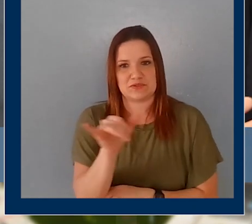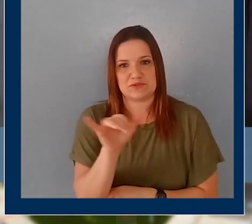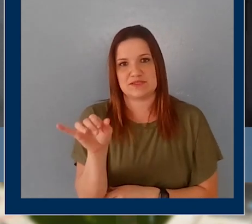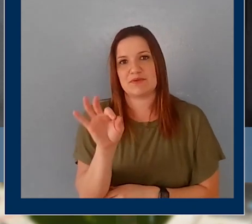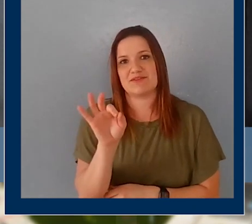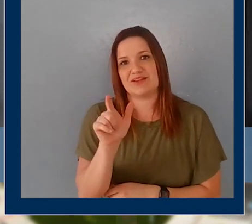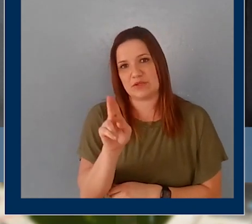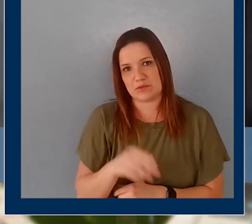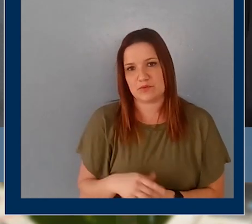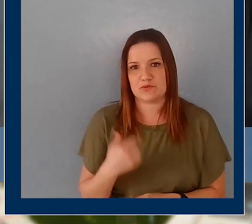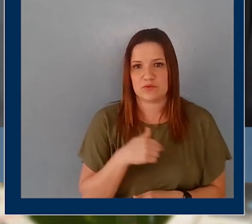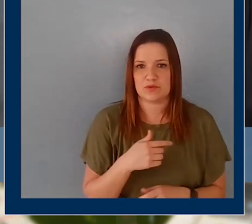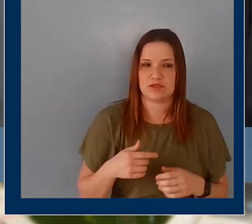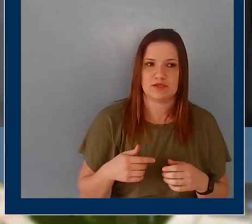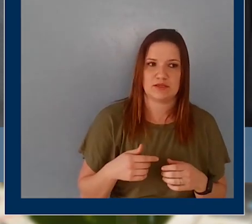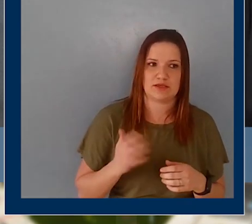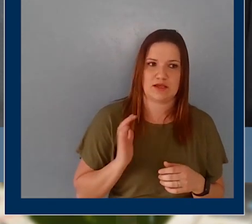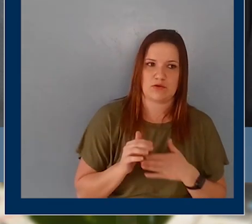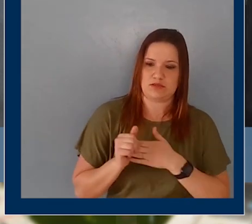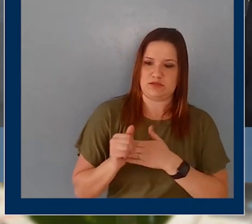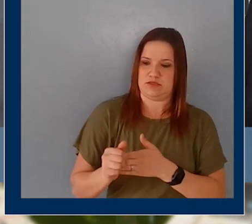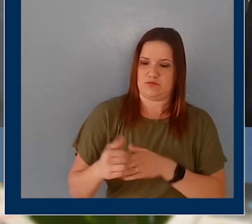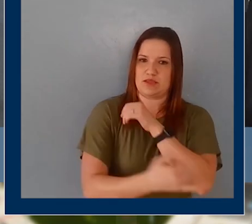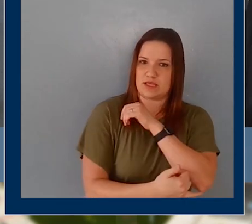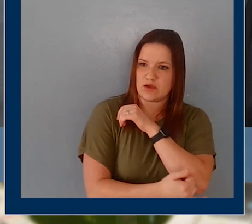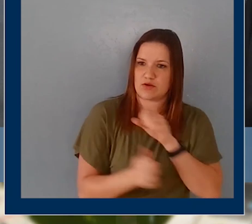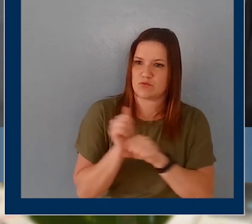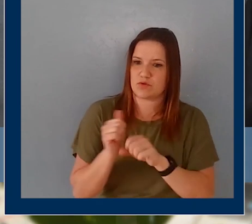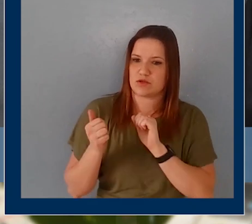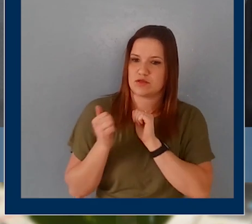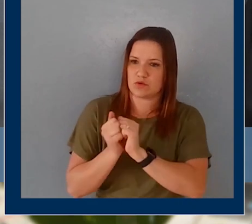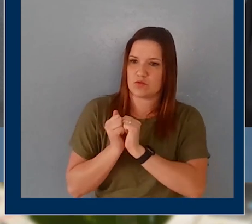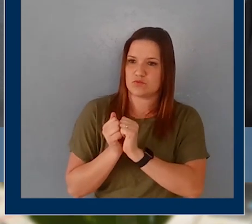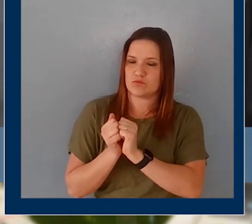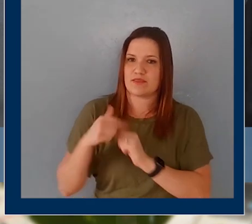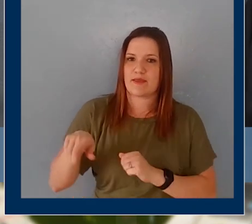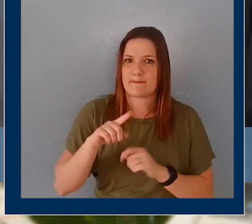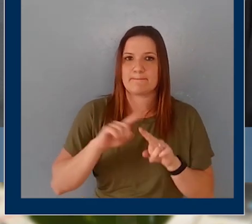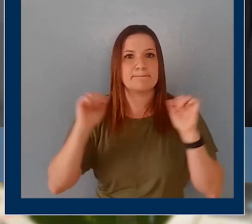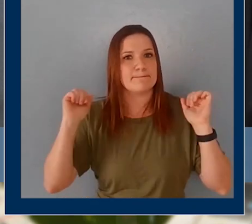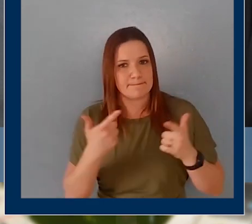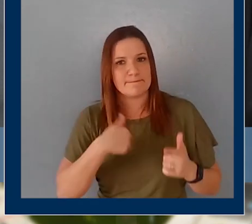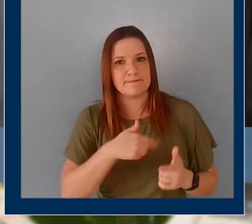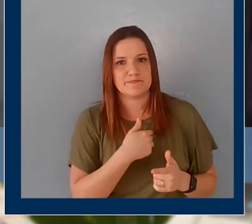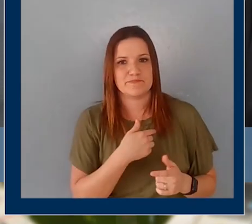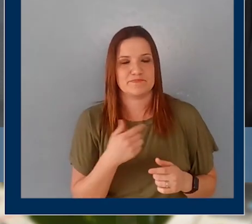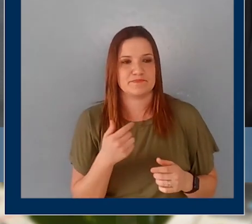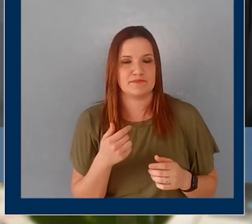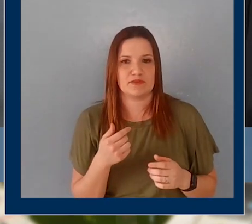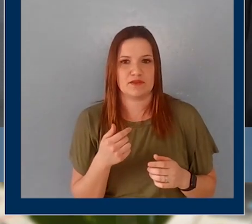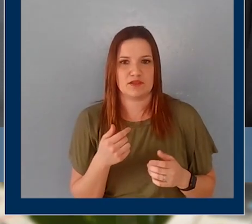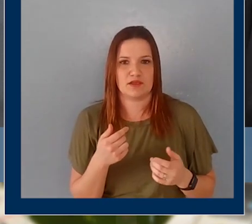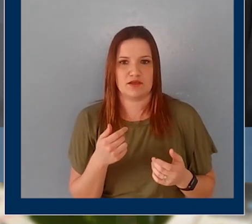just like we do the flu. So we're really kind of taking our lead from the county and really trying to work closely with them.